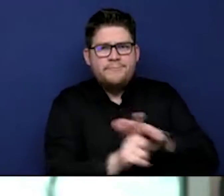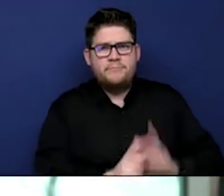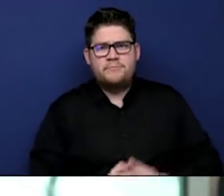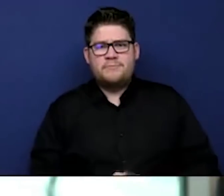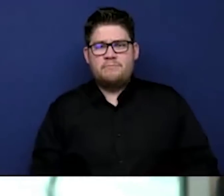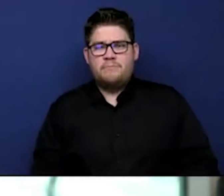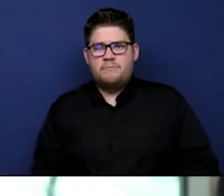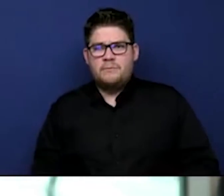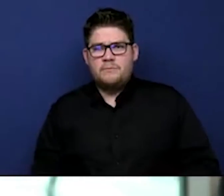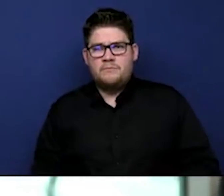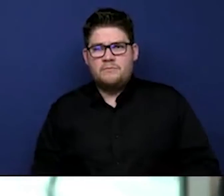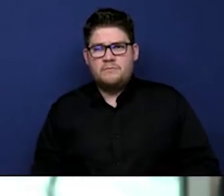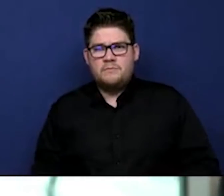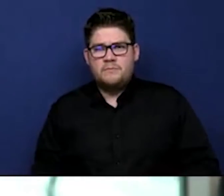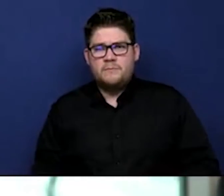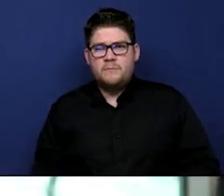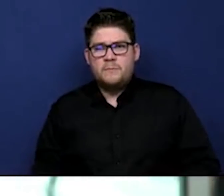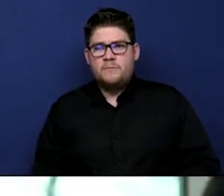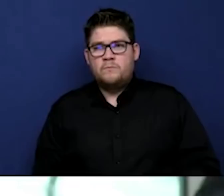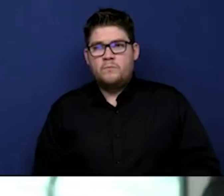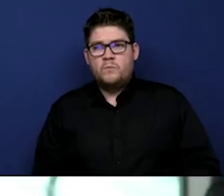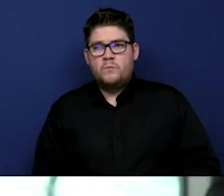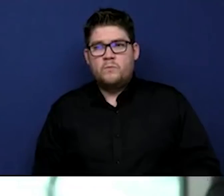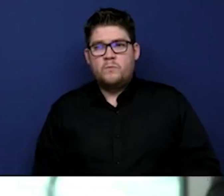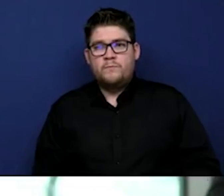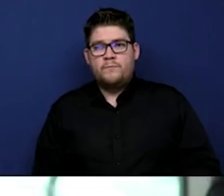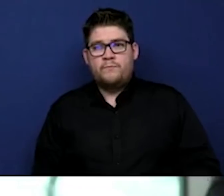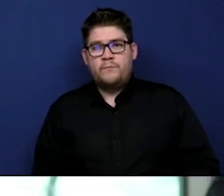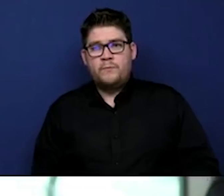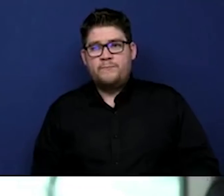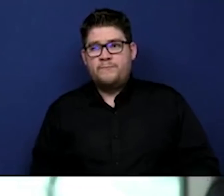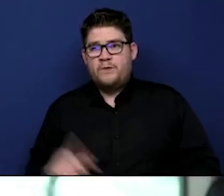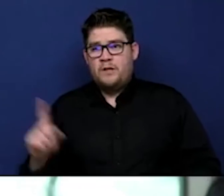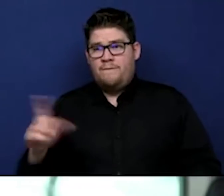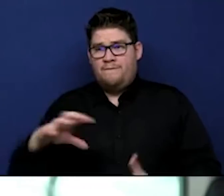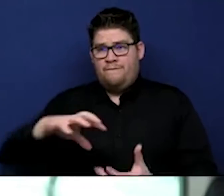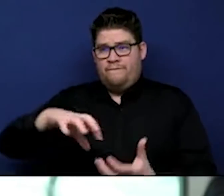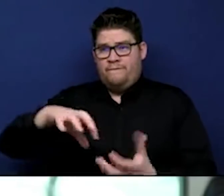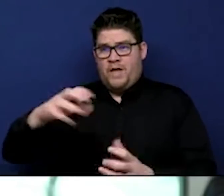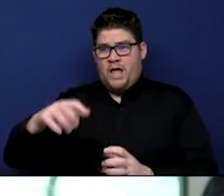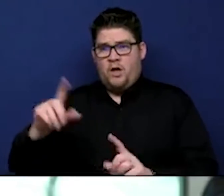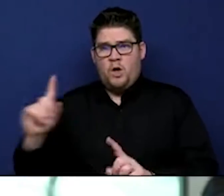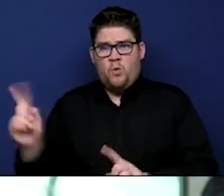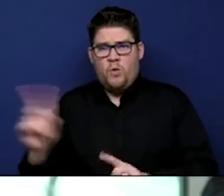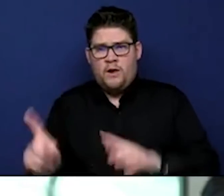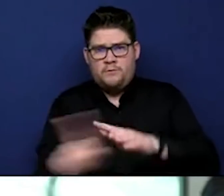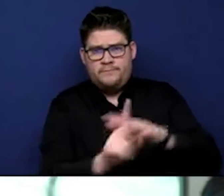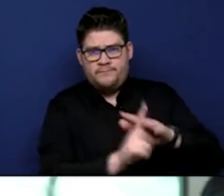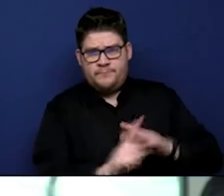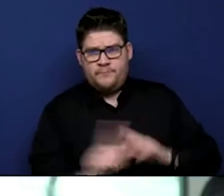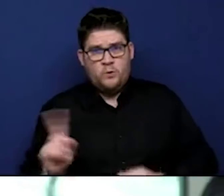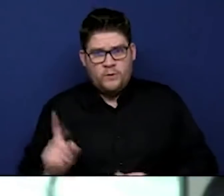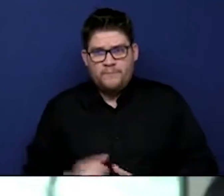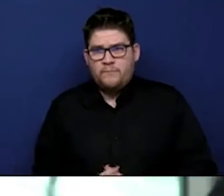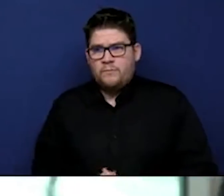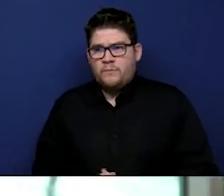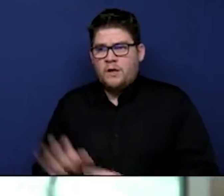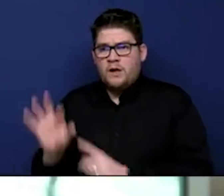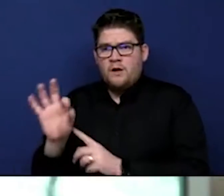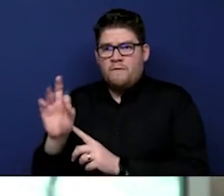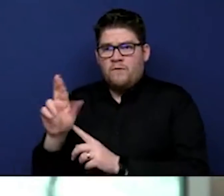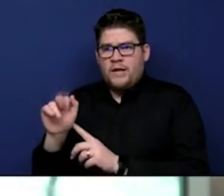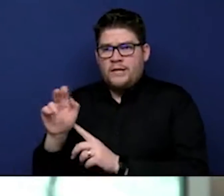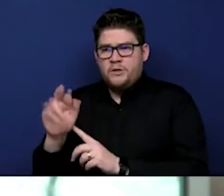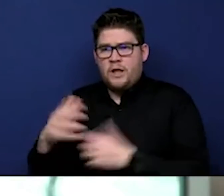Again, about 2,500 of all of the VOCs are people who live in Fraser Health, and that's just up by one right